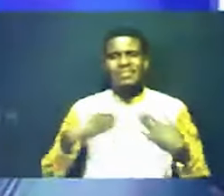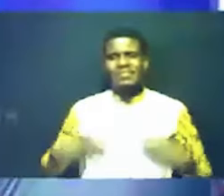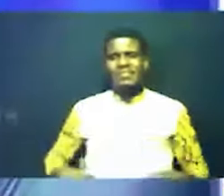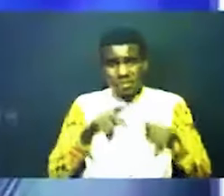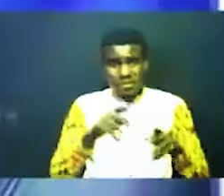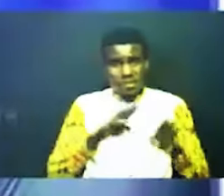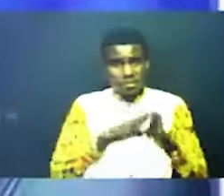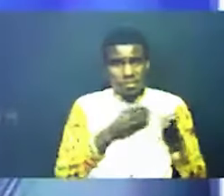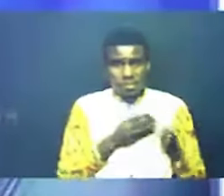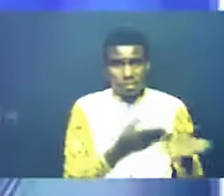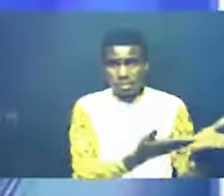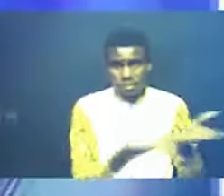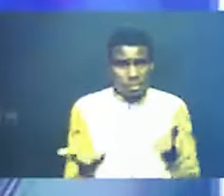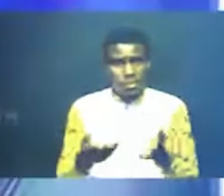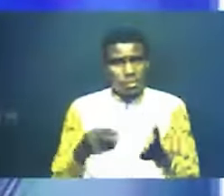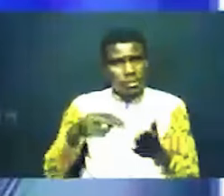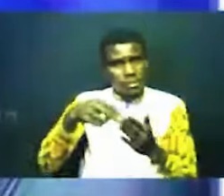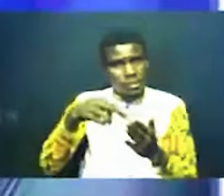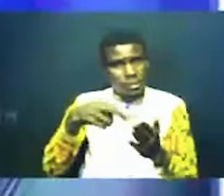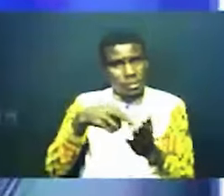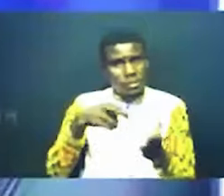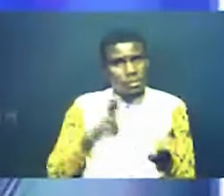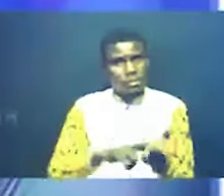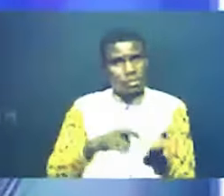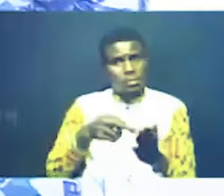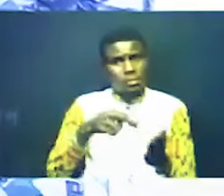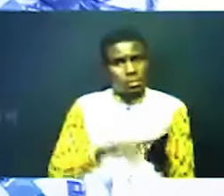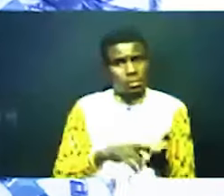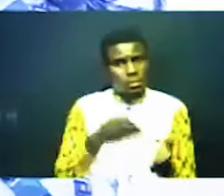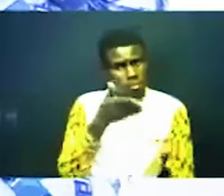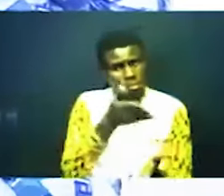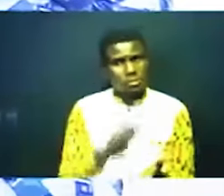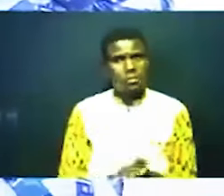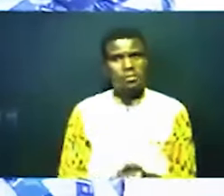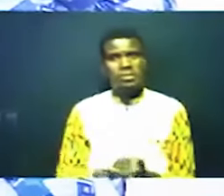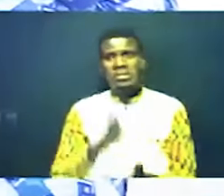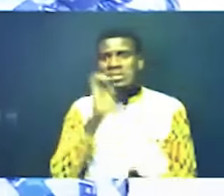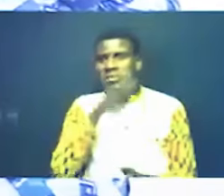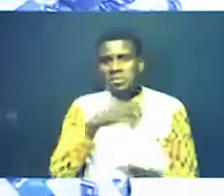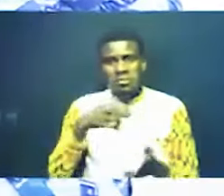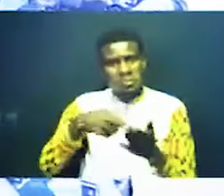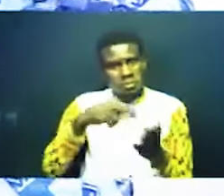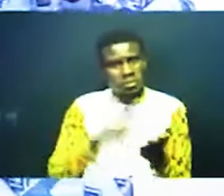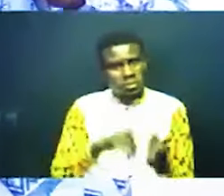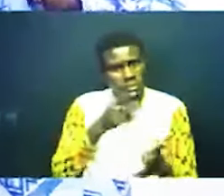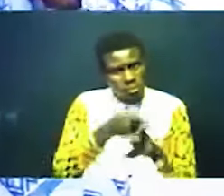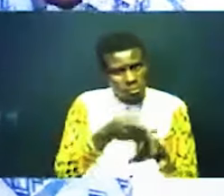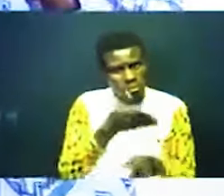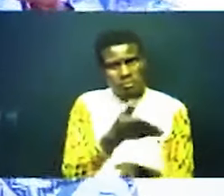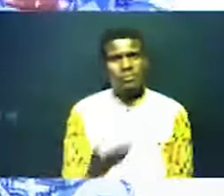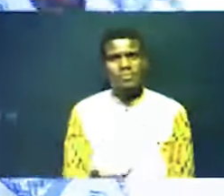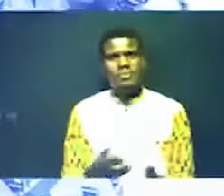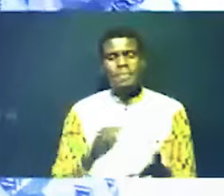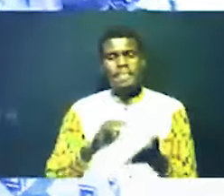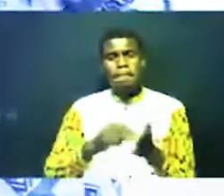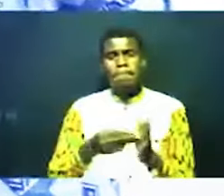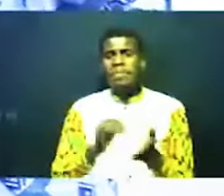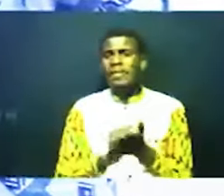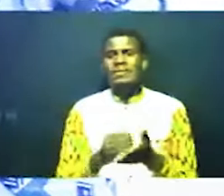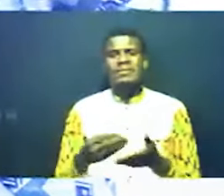notes and he has kept records of evil, we're going to spend time. It's going to be a big case.